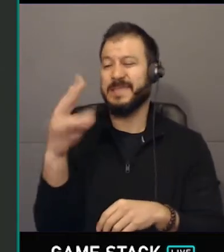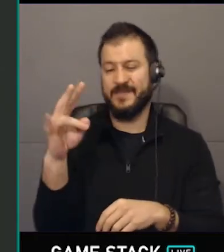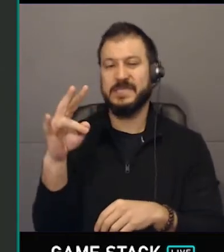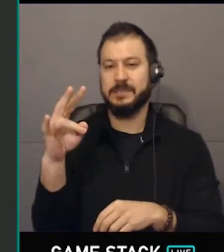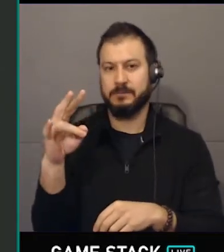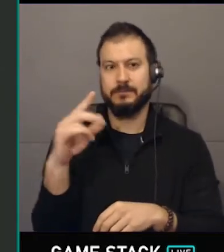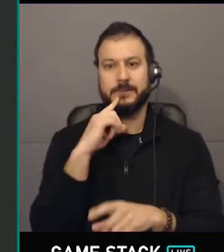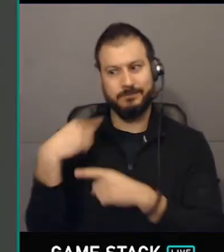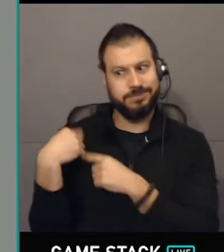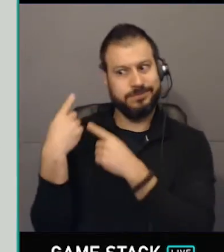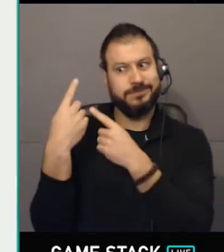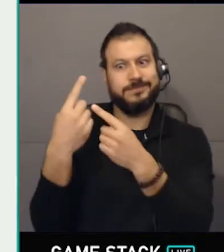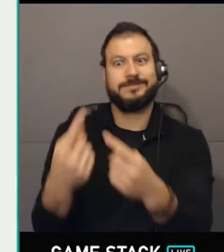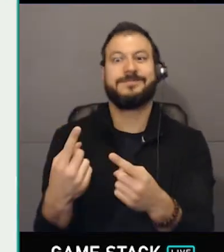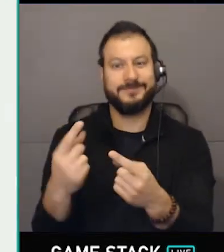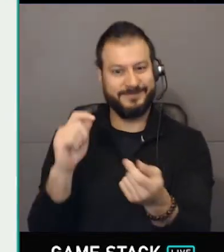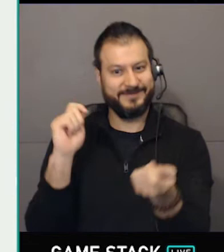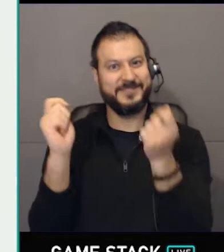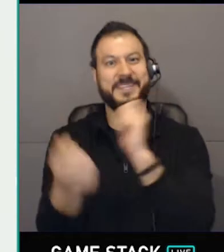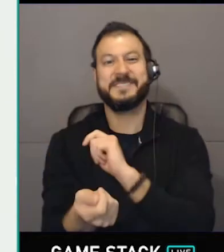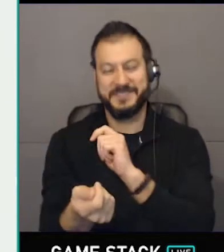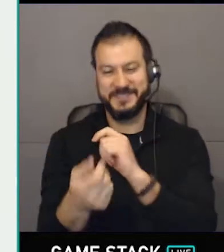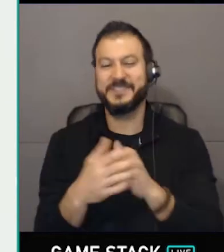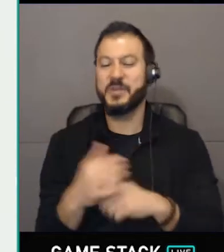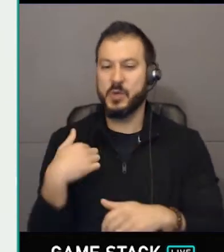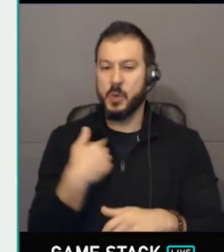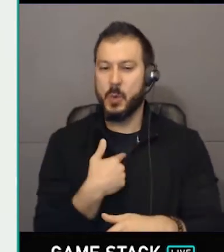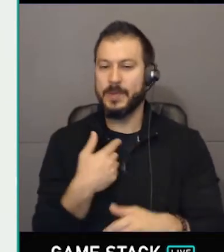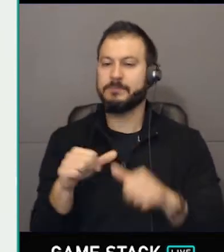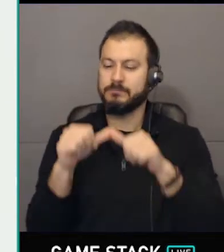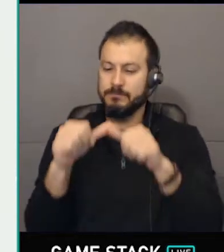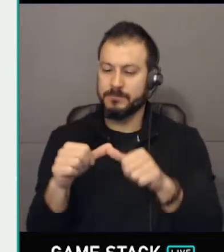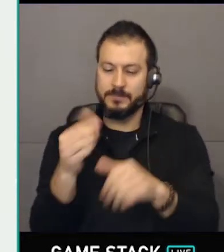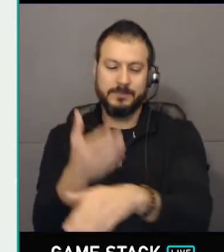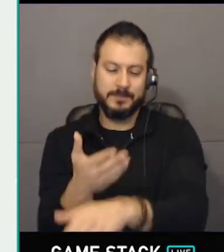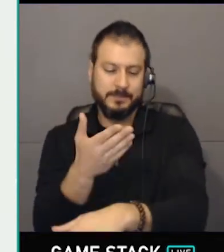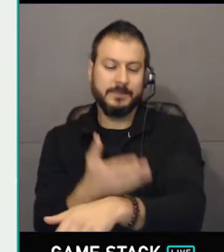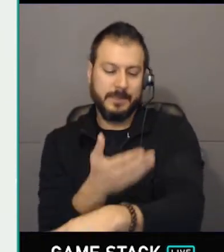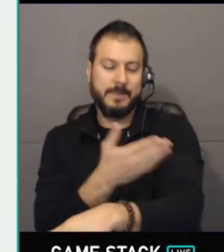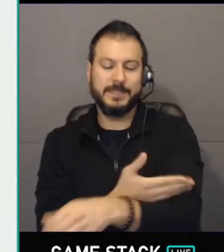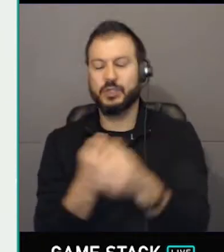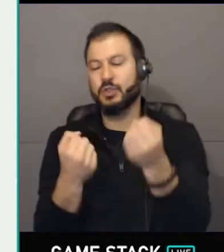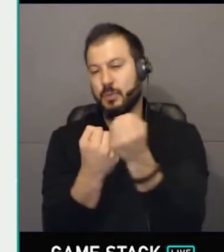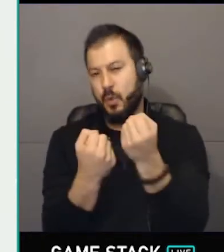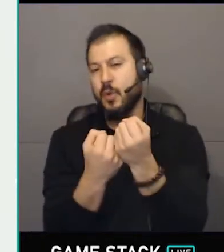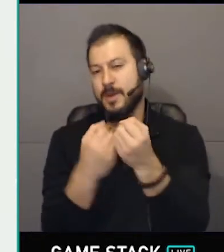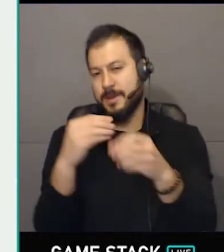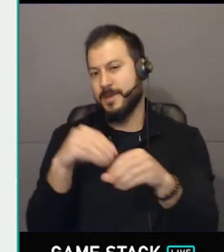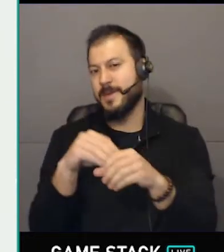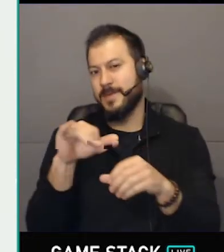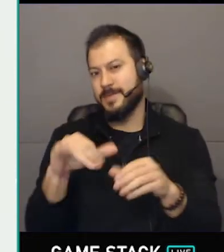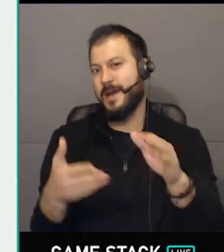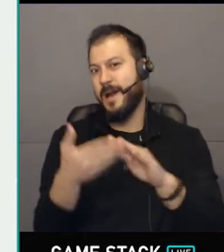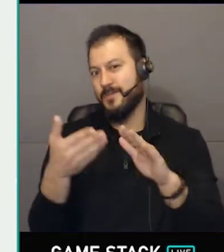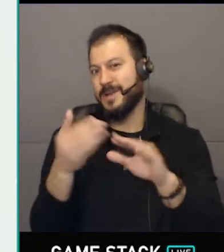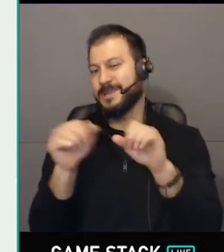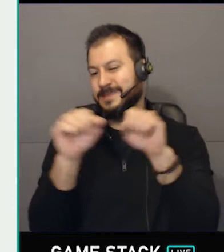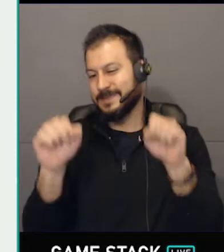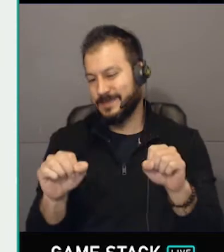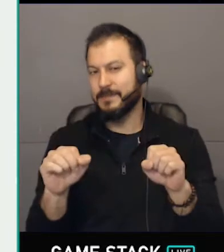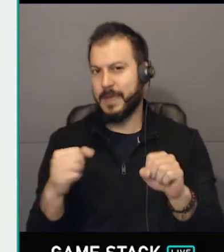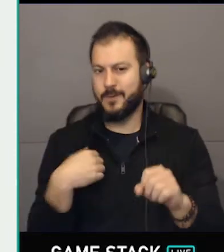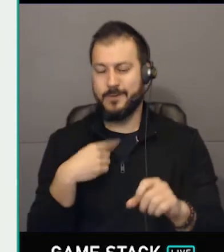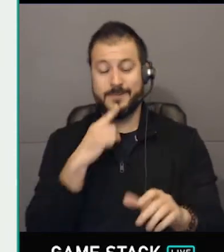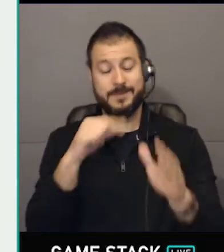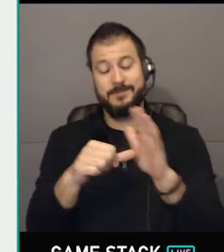way. We've steadily enhanced support in the operating system, and we've been super impressed by the progress across